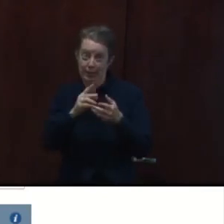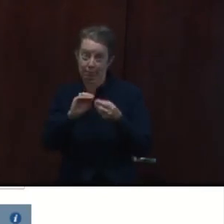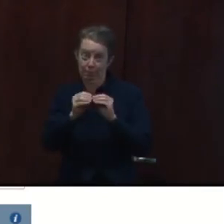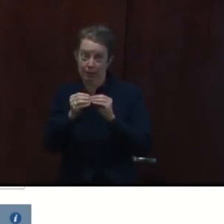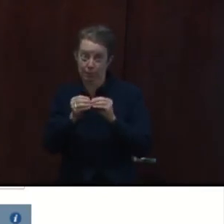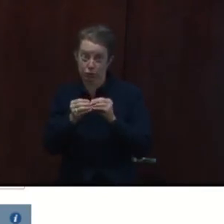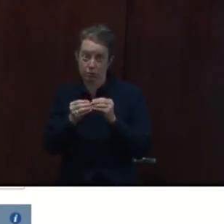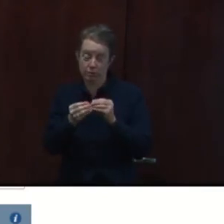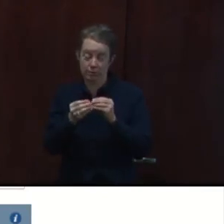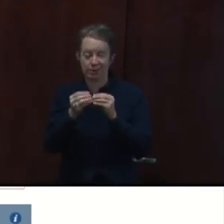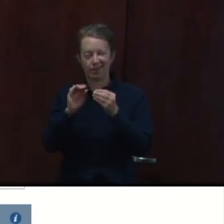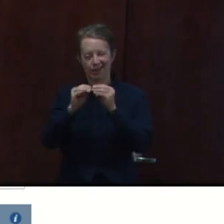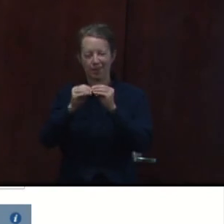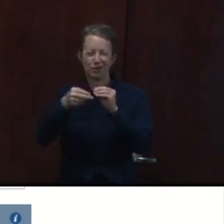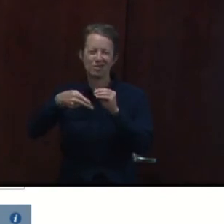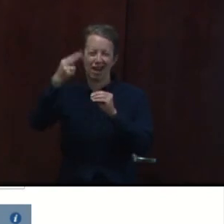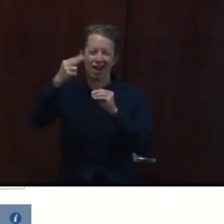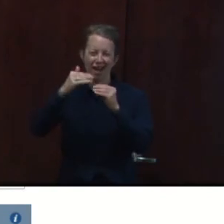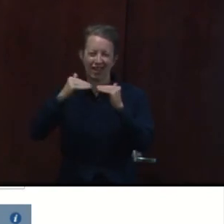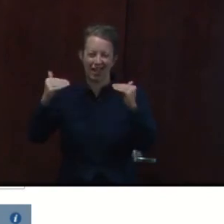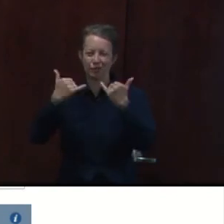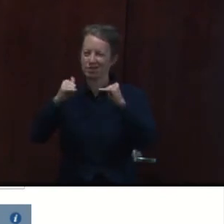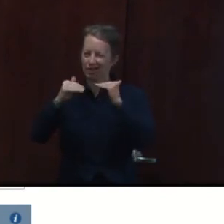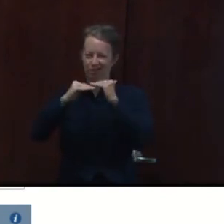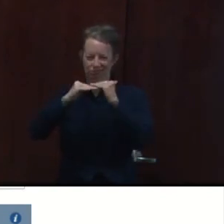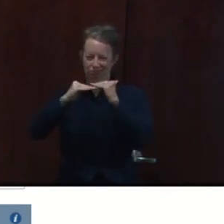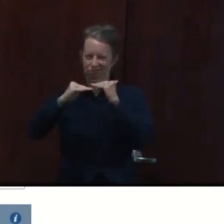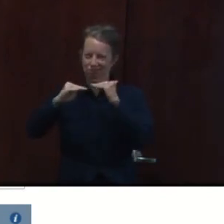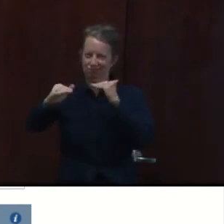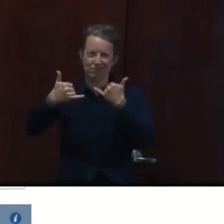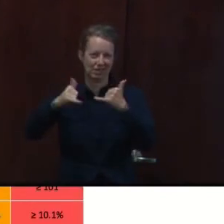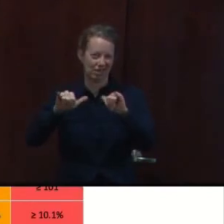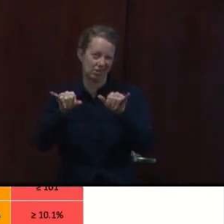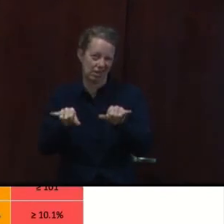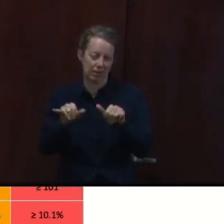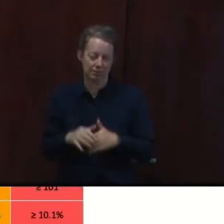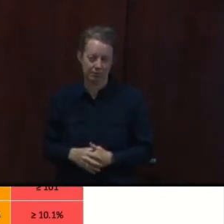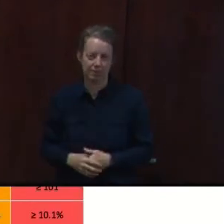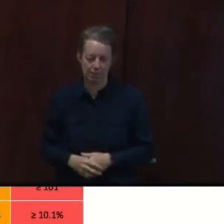that stabilization and high-level plateau.